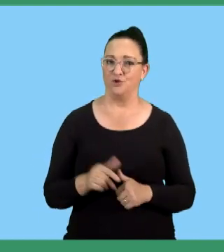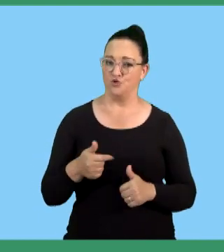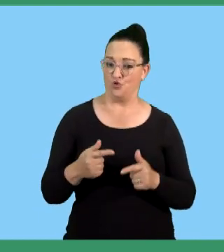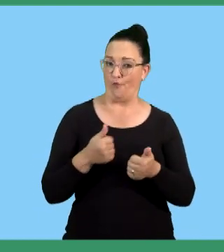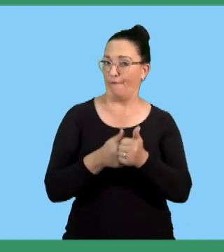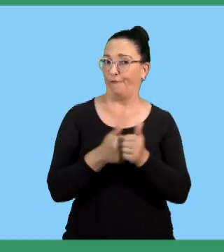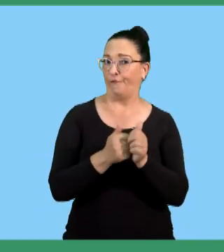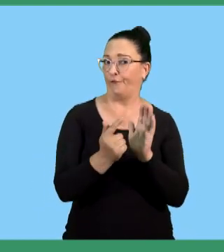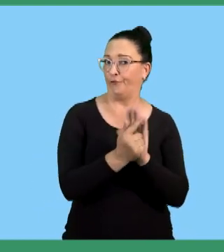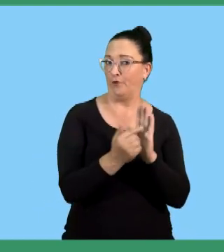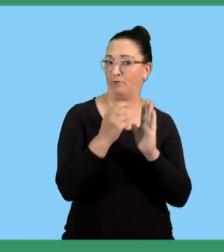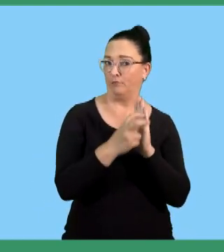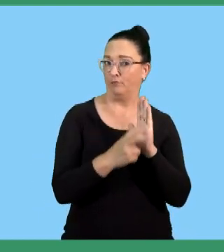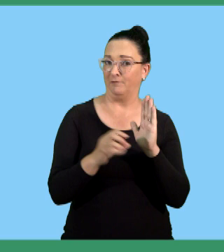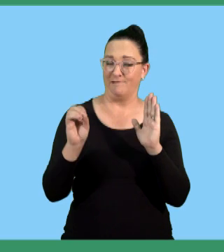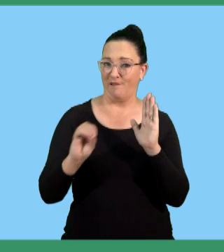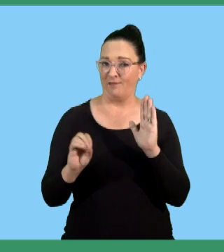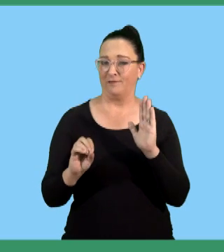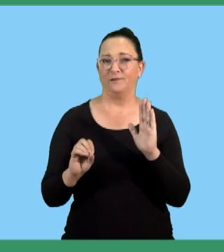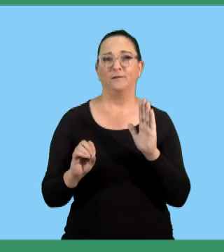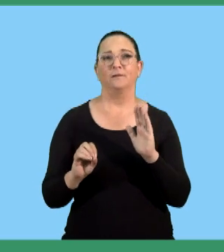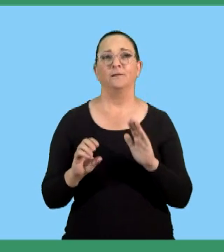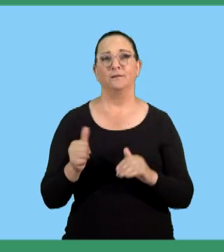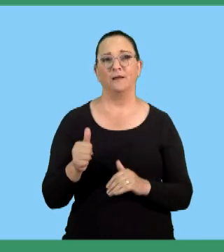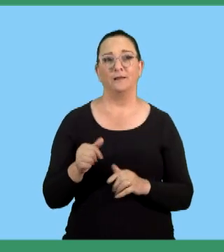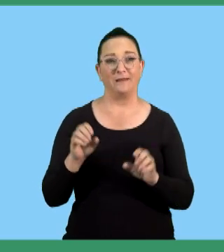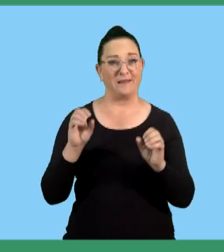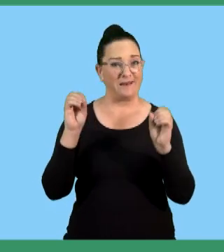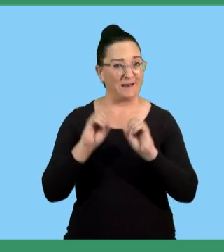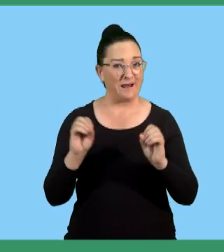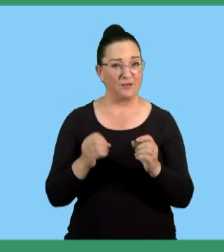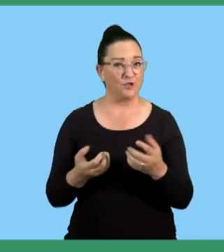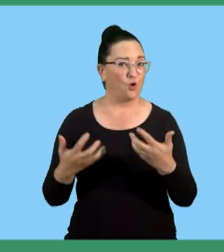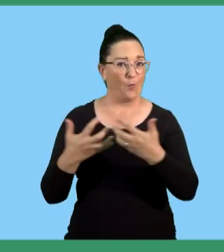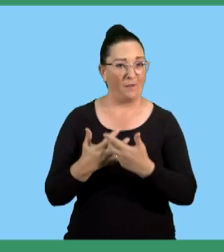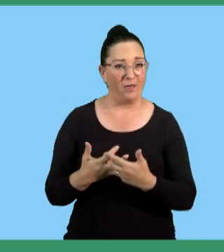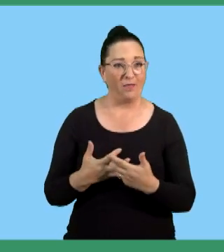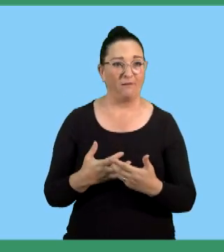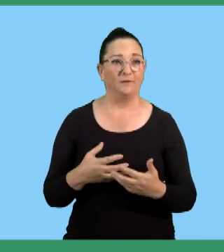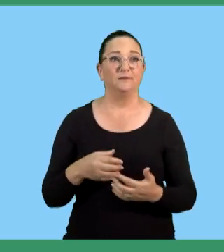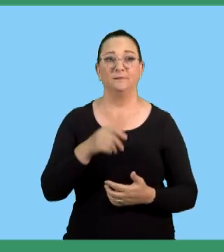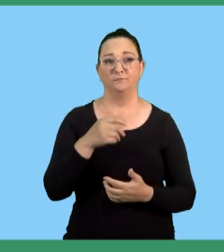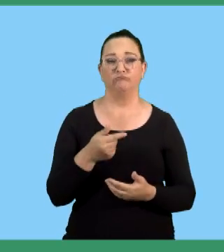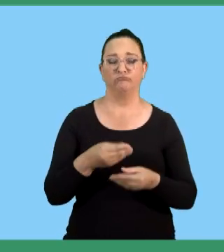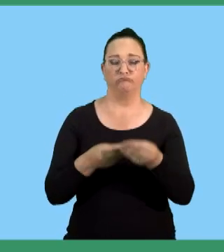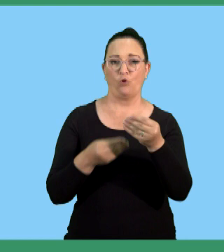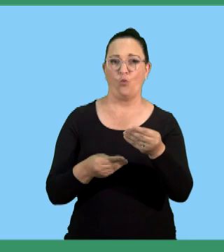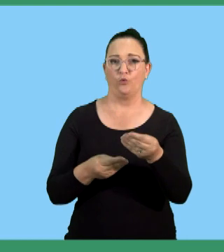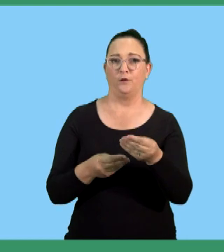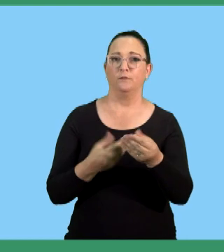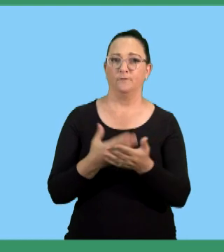legislated as we're supposed to. So businesses that do not comply with the BCA may receive a compliance order. Remember now, this is